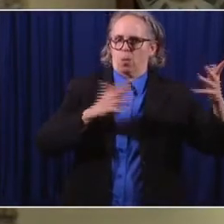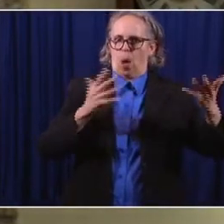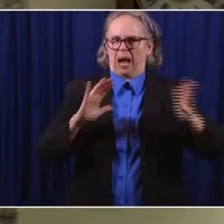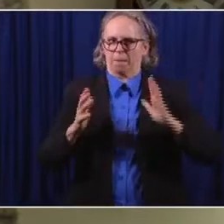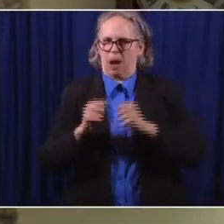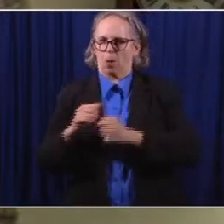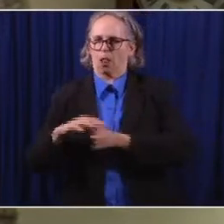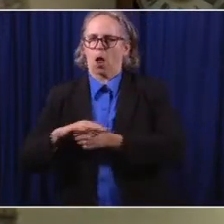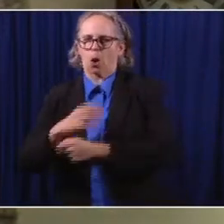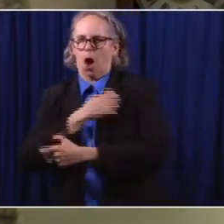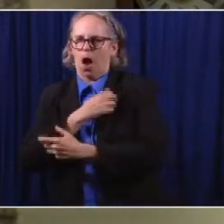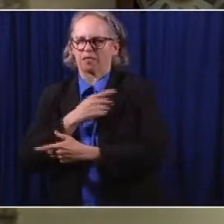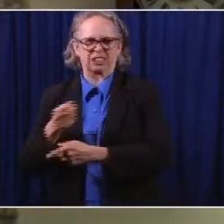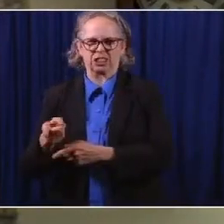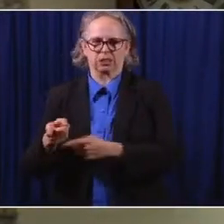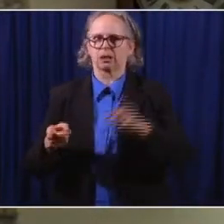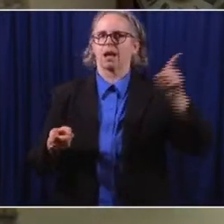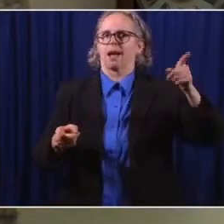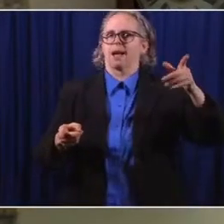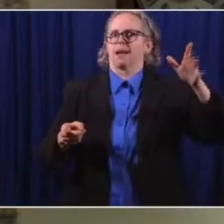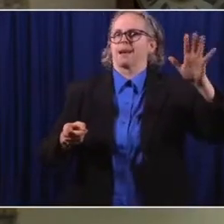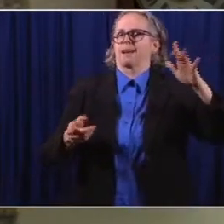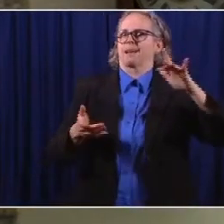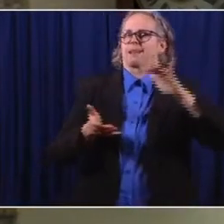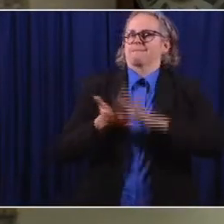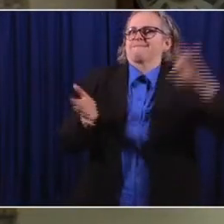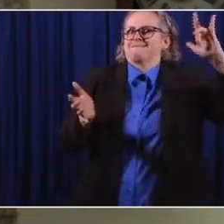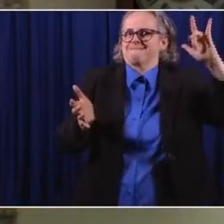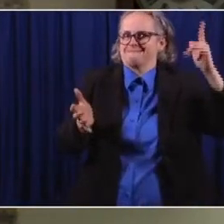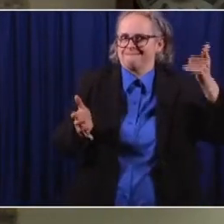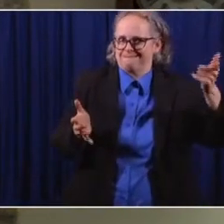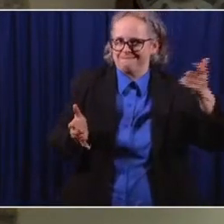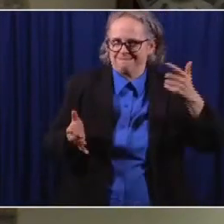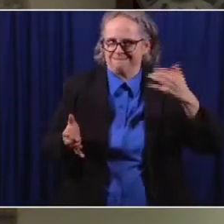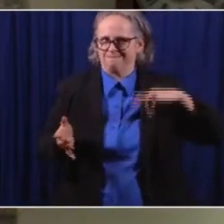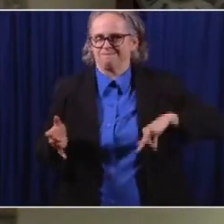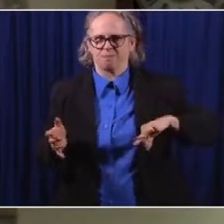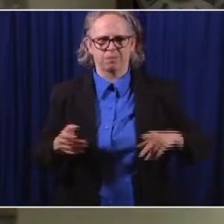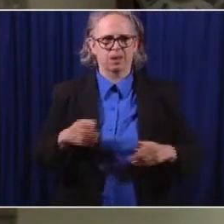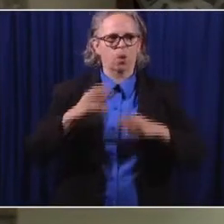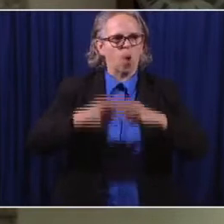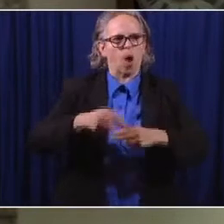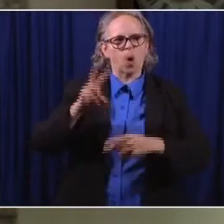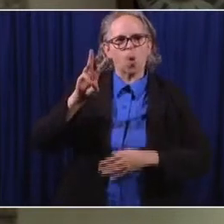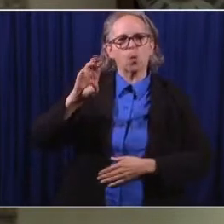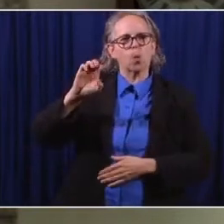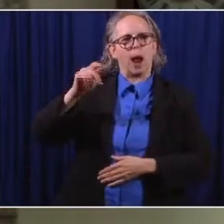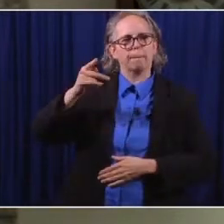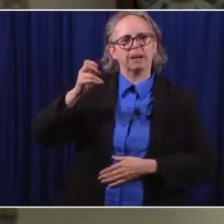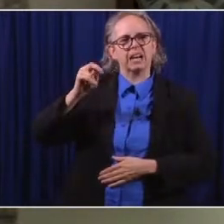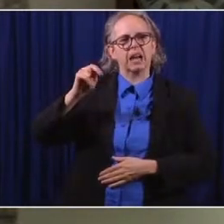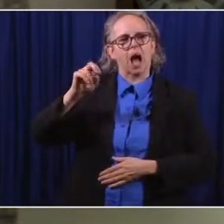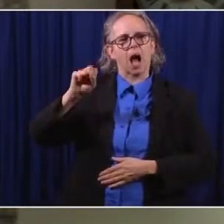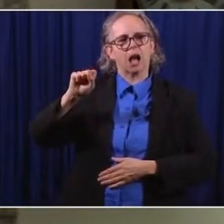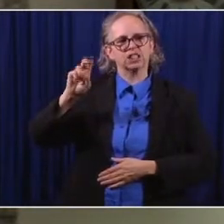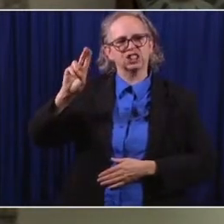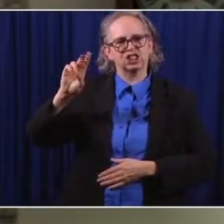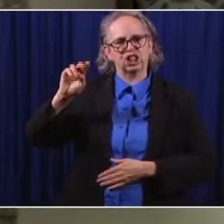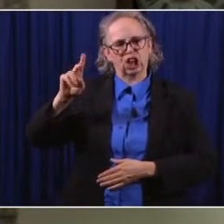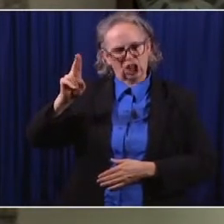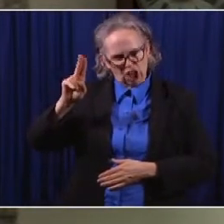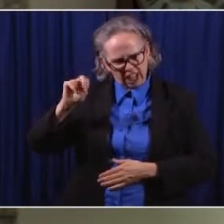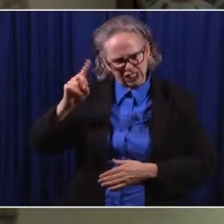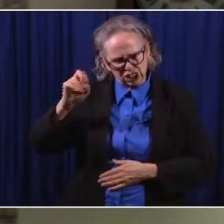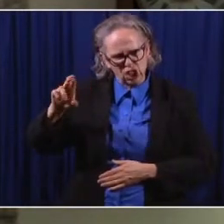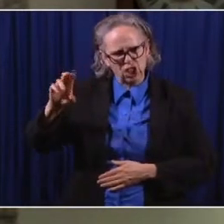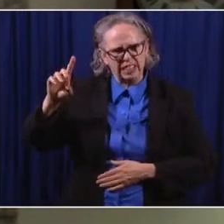Ohio in the area of what we call weapons under disability, which is one of the things you all have heard me say kind of week after